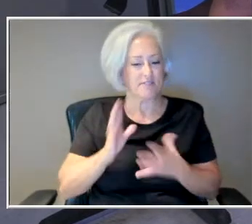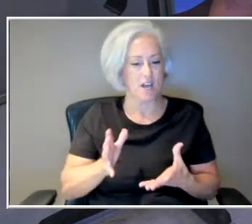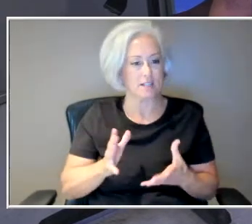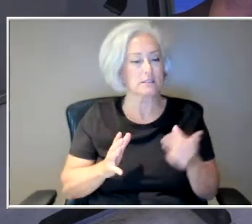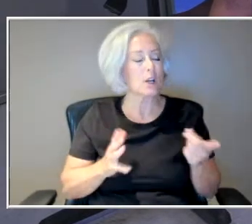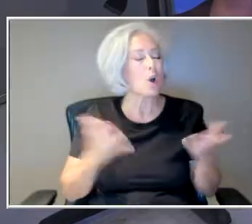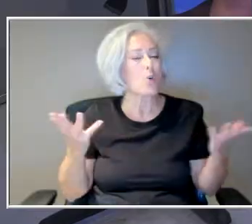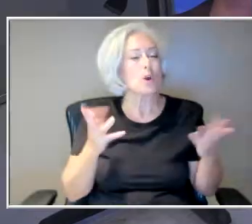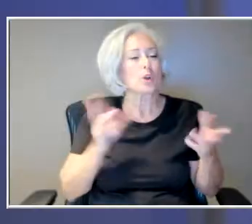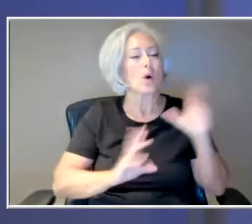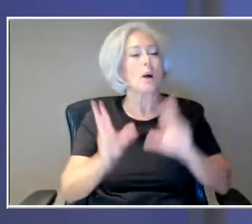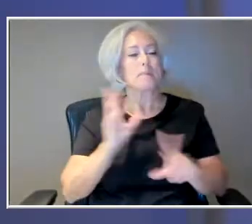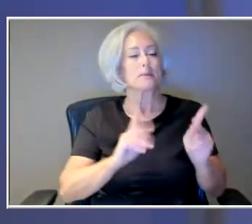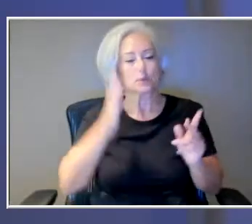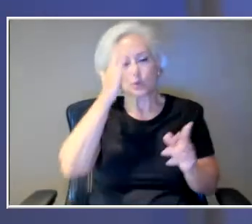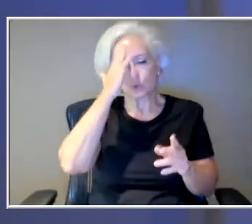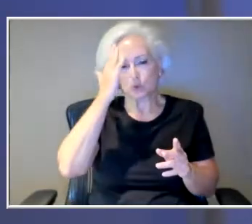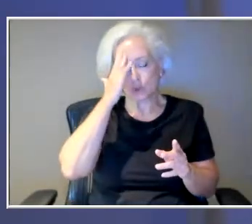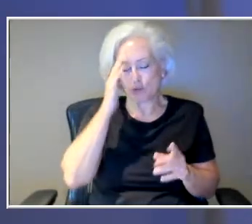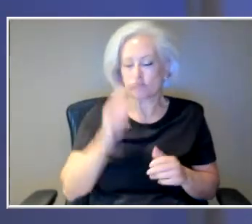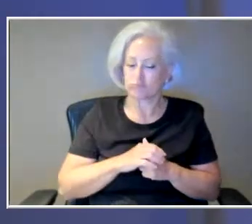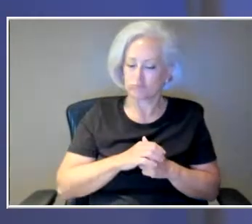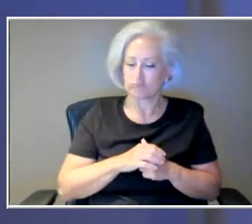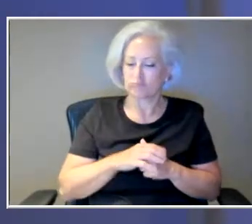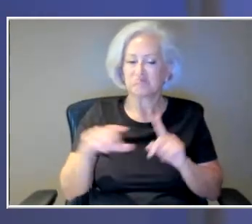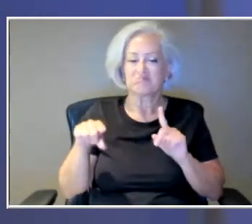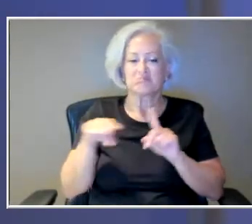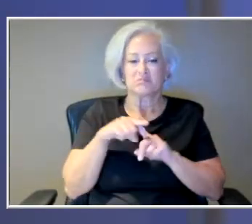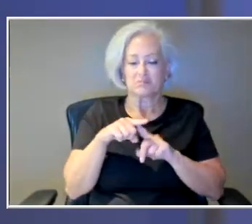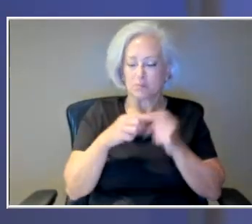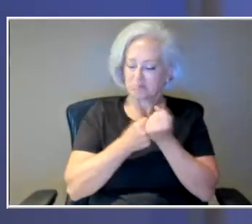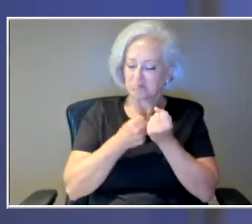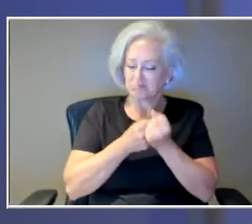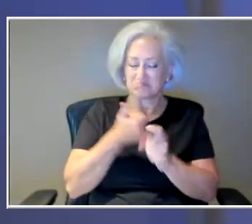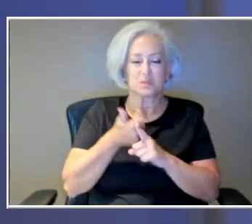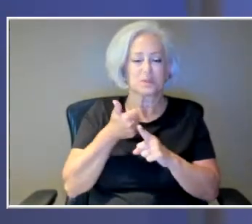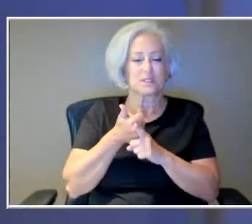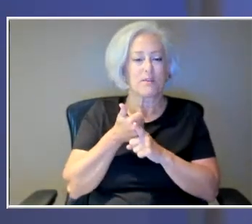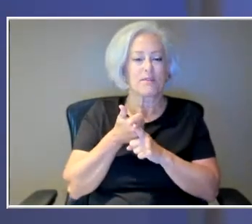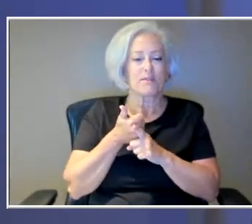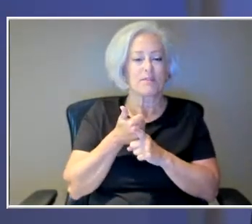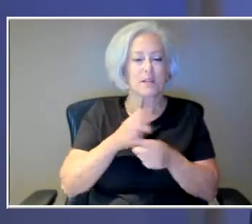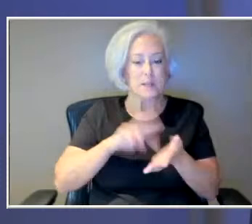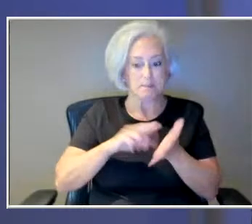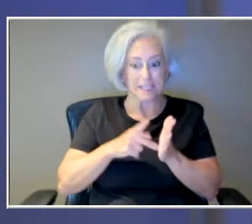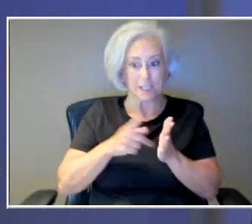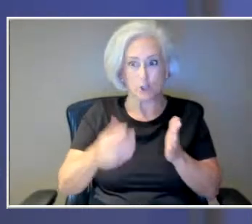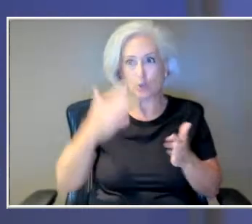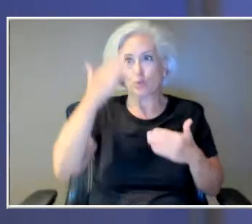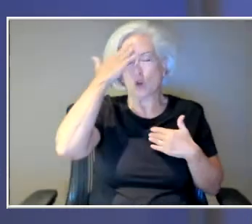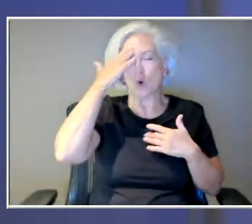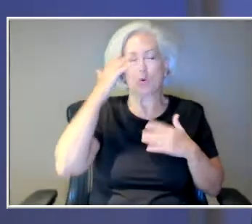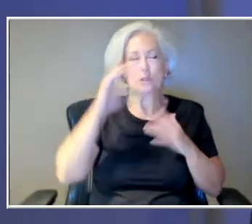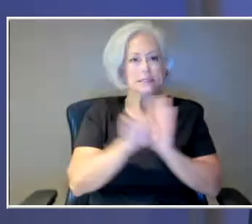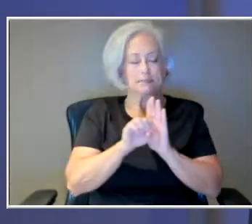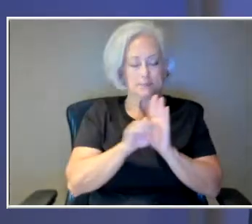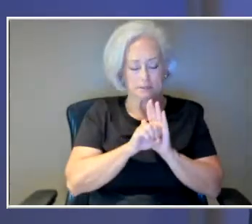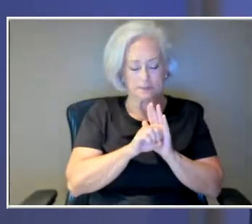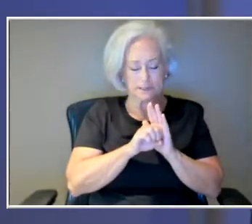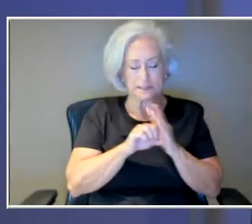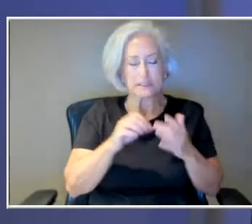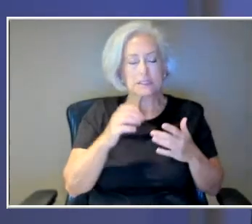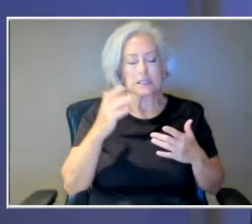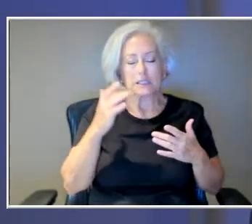know, just be proactive, like Dr. Ebersol said. You know, if you know your symptoms are bad, you know, you just need